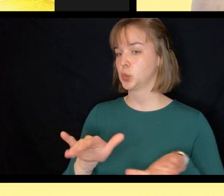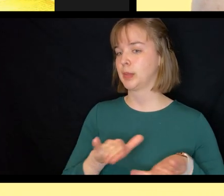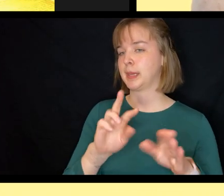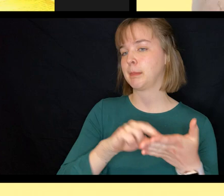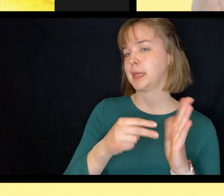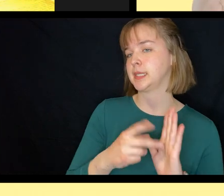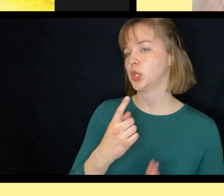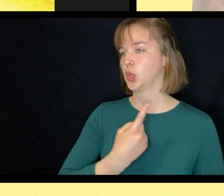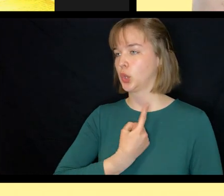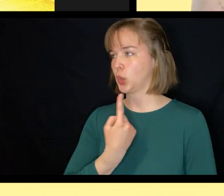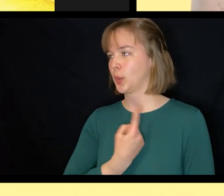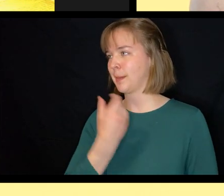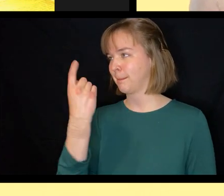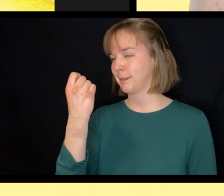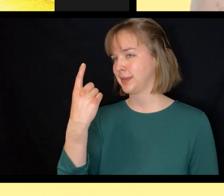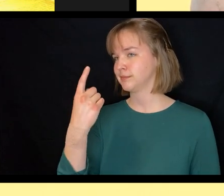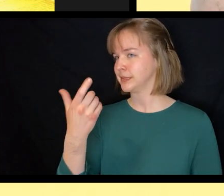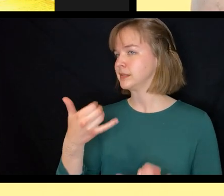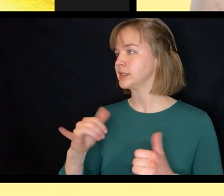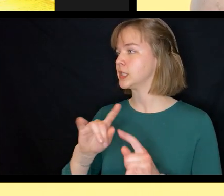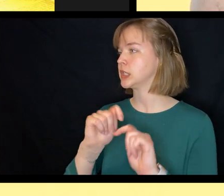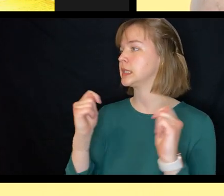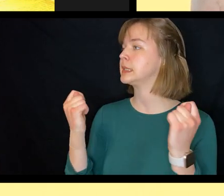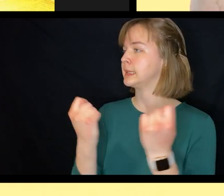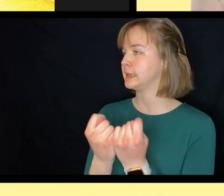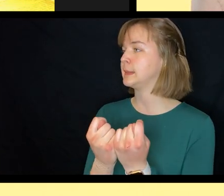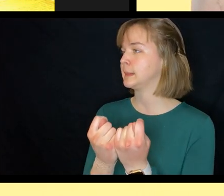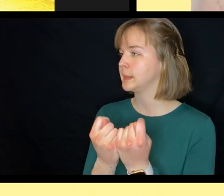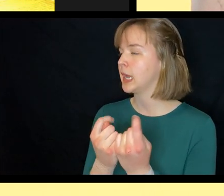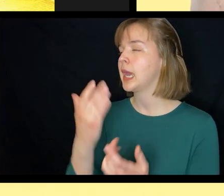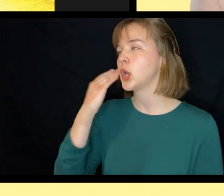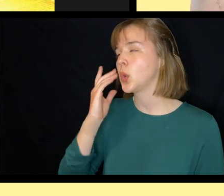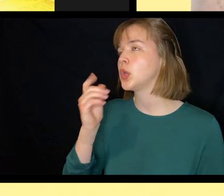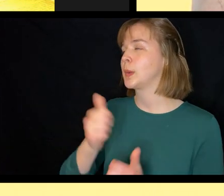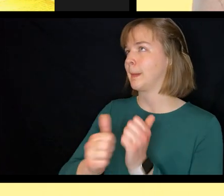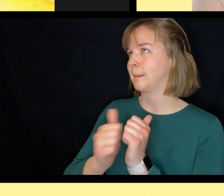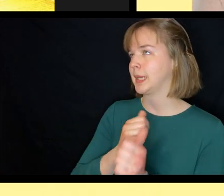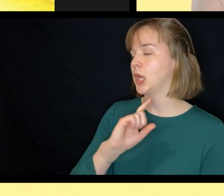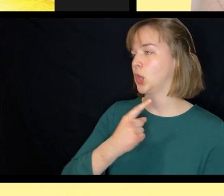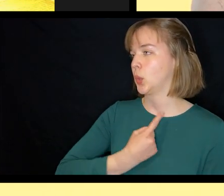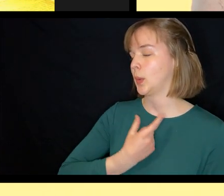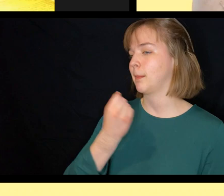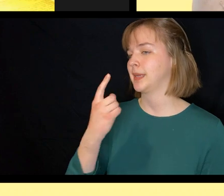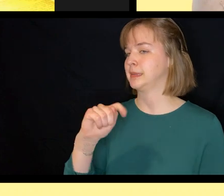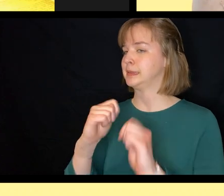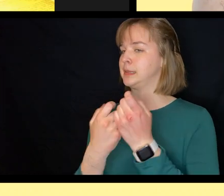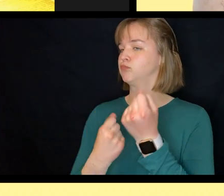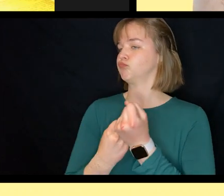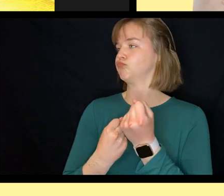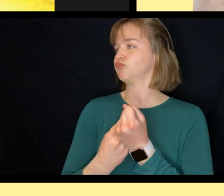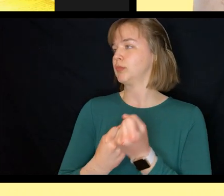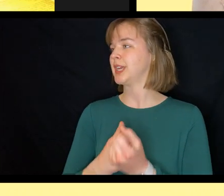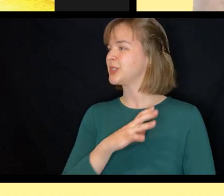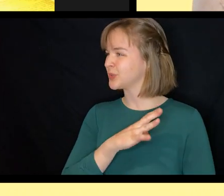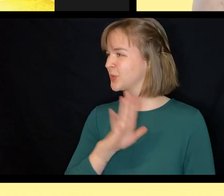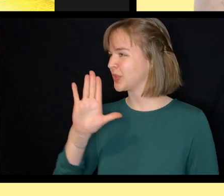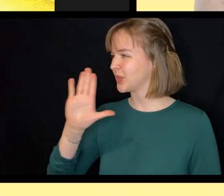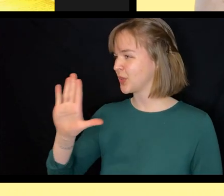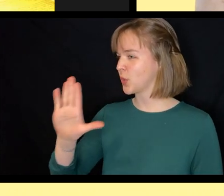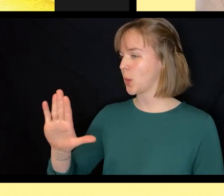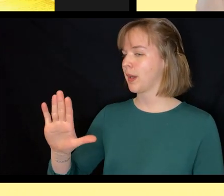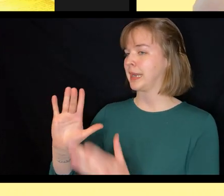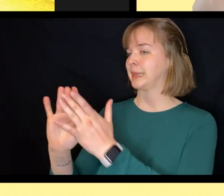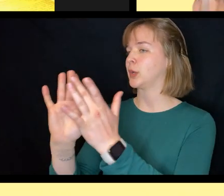of as team sports because it's usually one person, Yeah, and it's so cool to see all the people